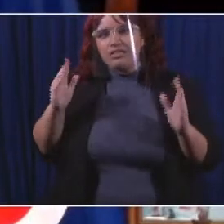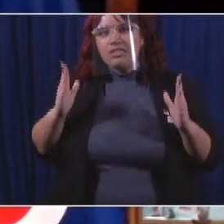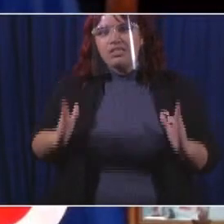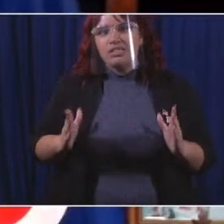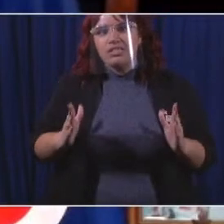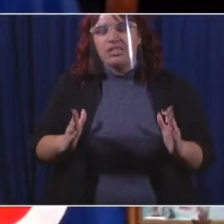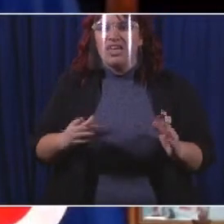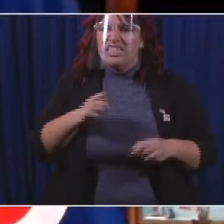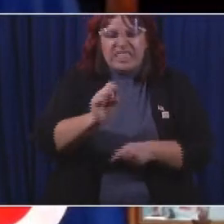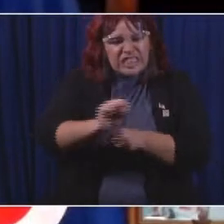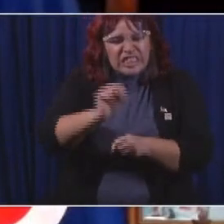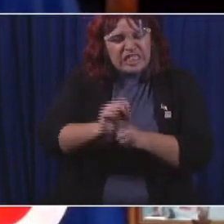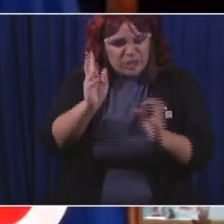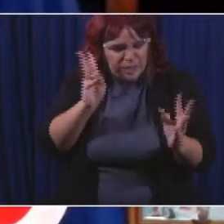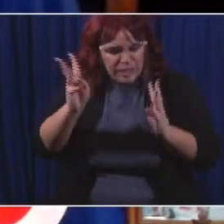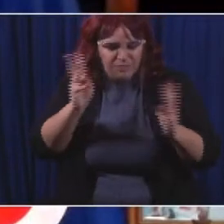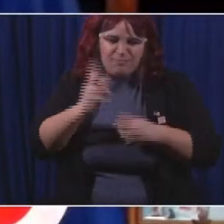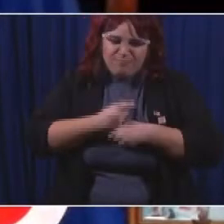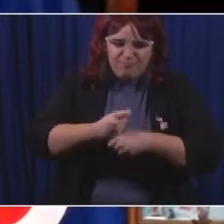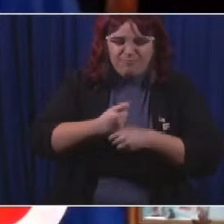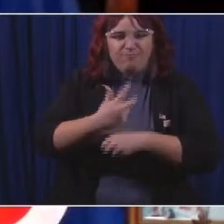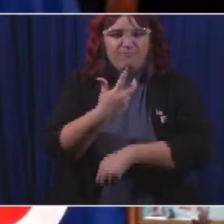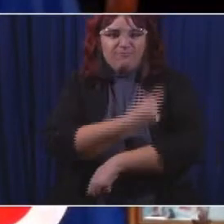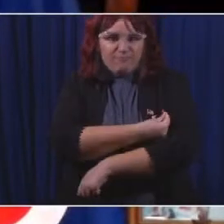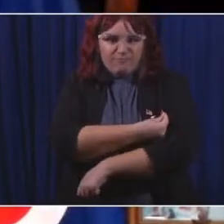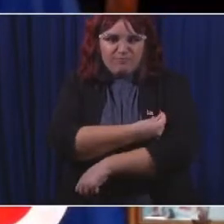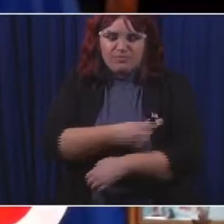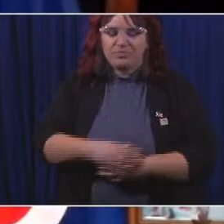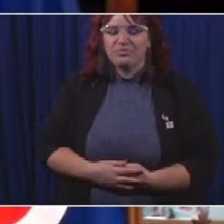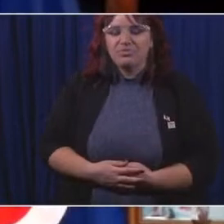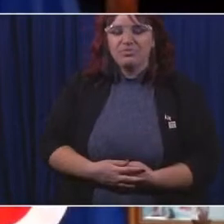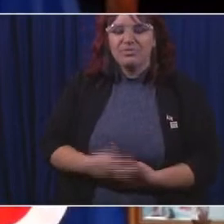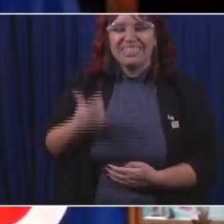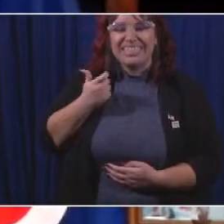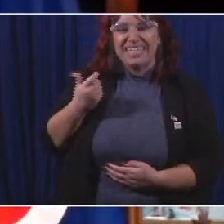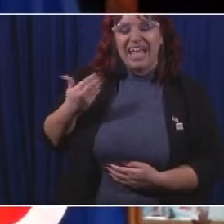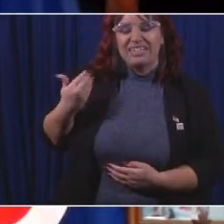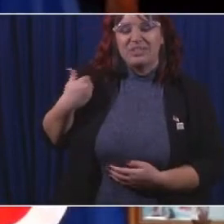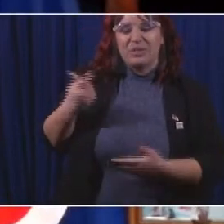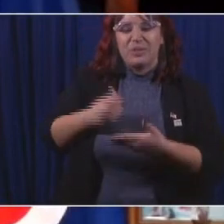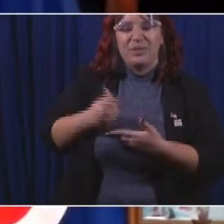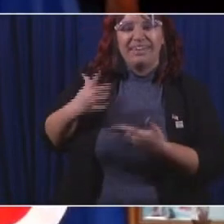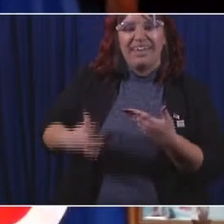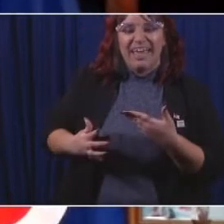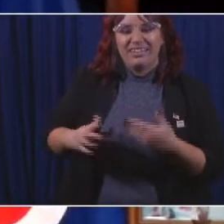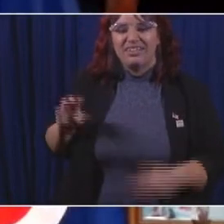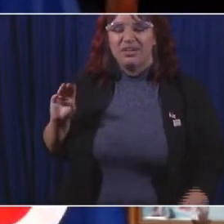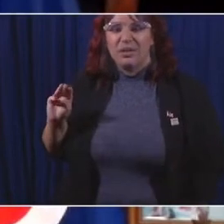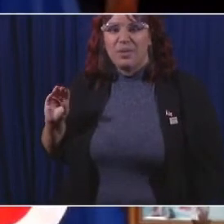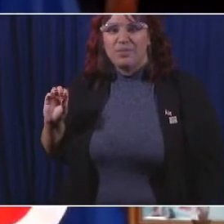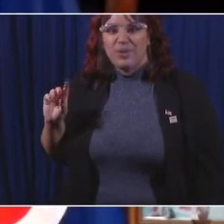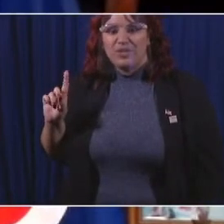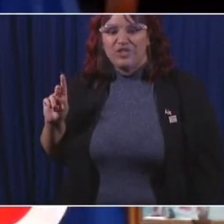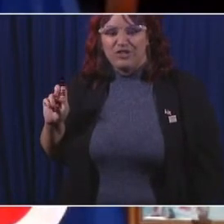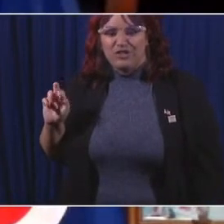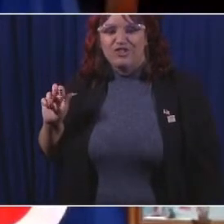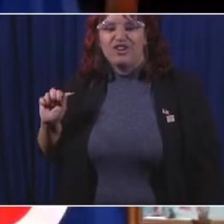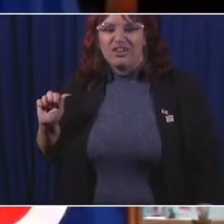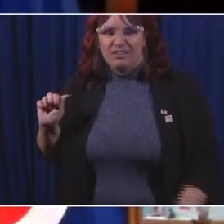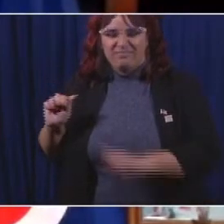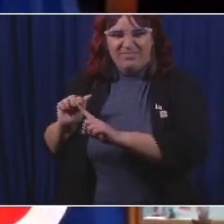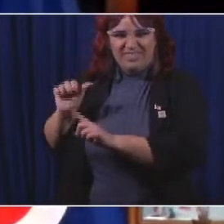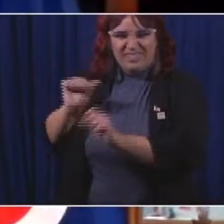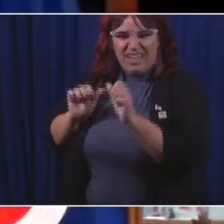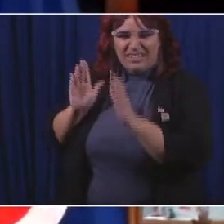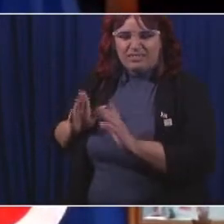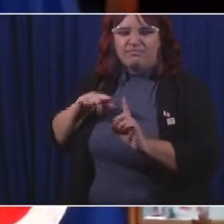today. I was reading over the weekend about one of the scientists from Moderna. She's the person who leads this 35-year-old woman